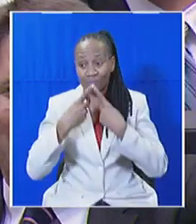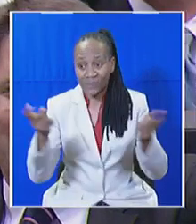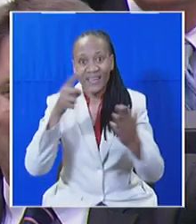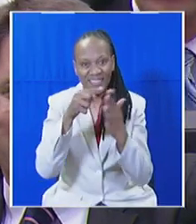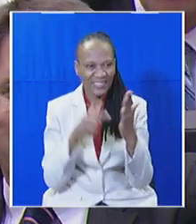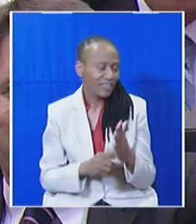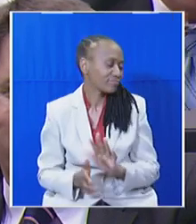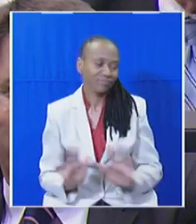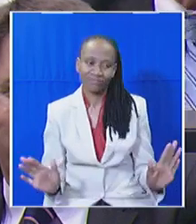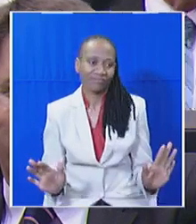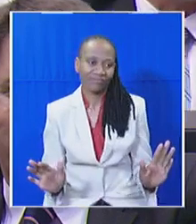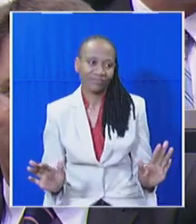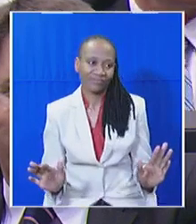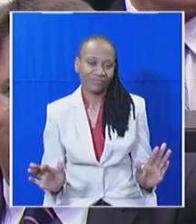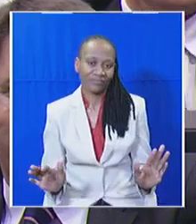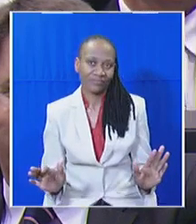It does not,